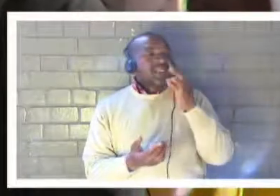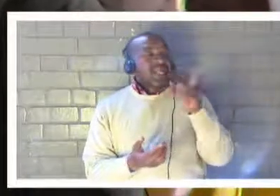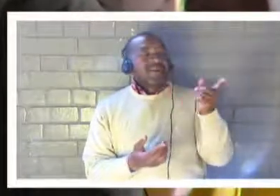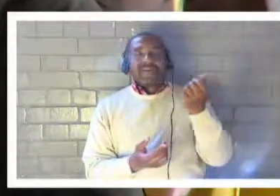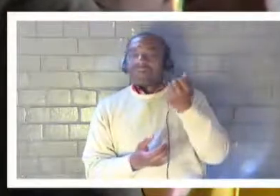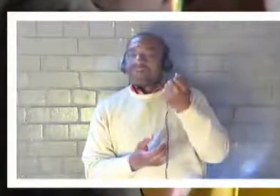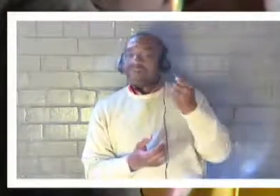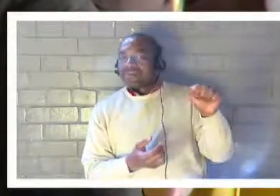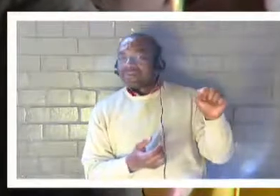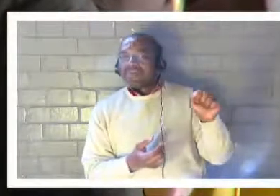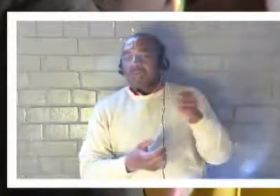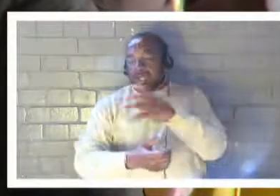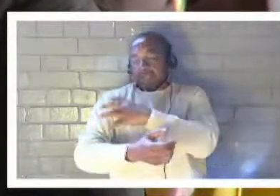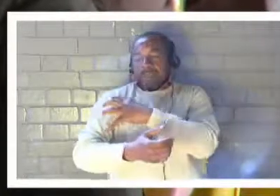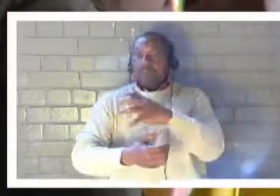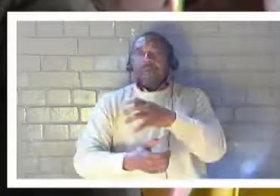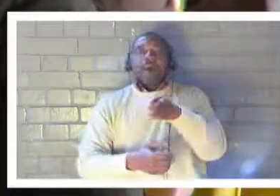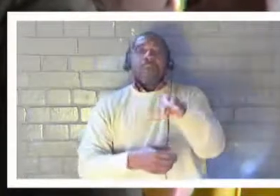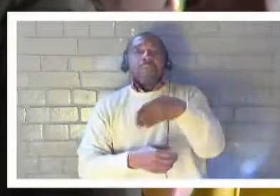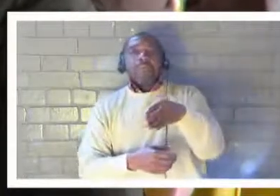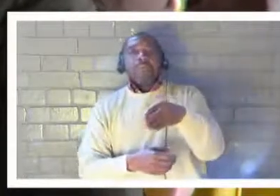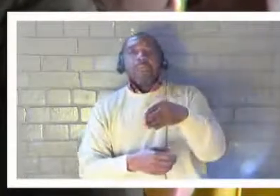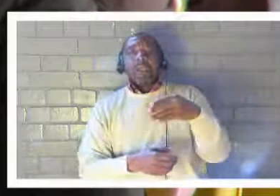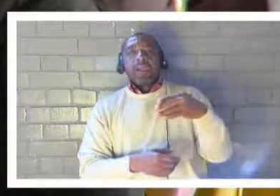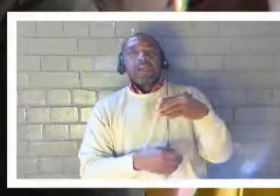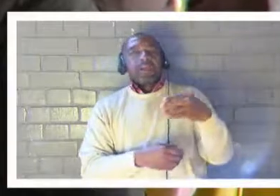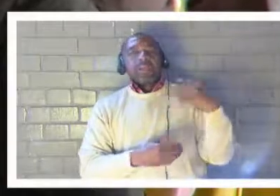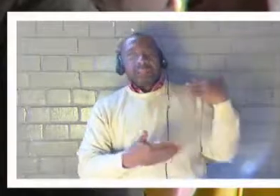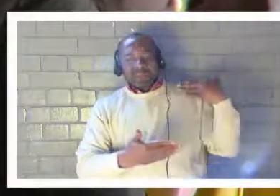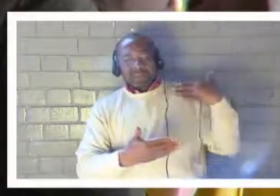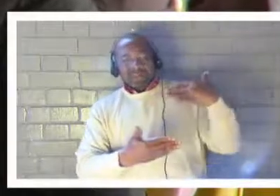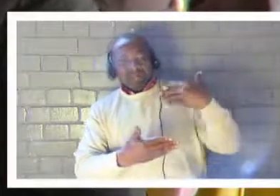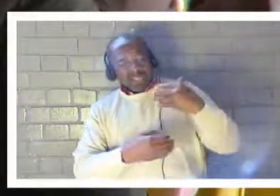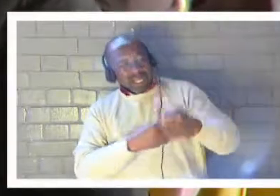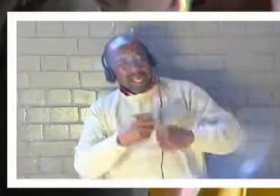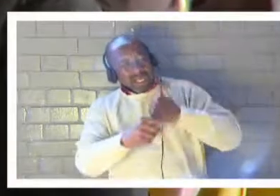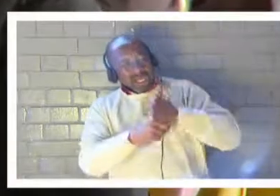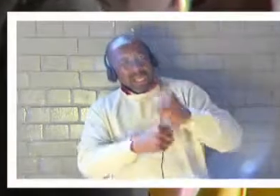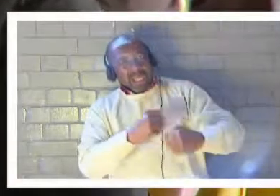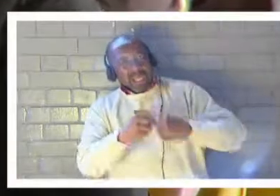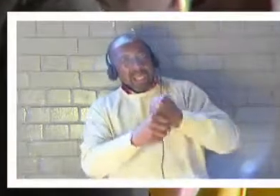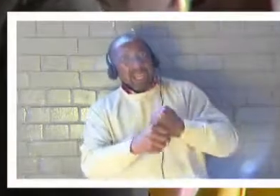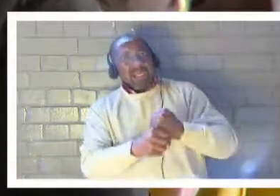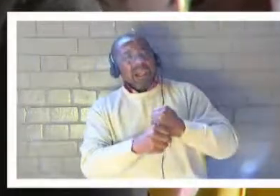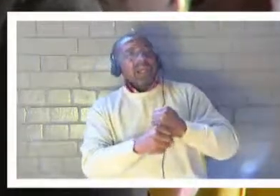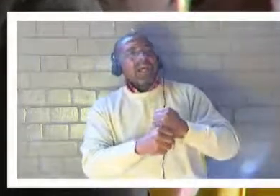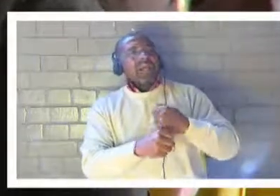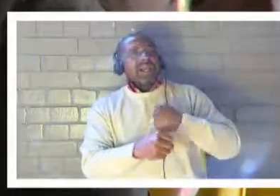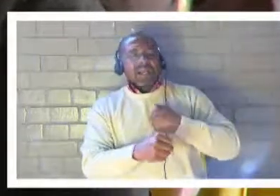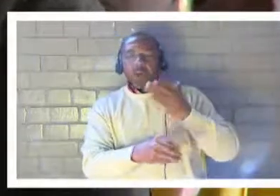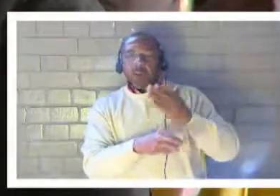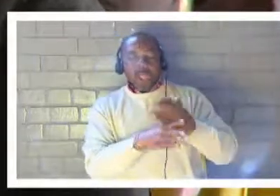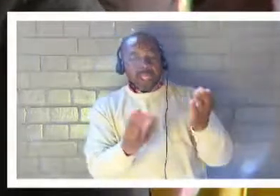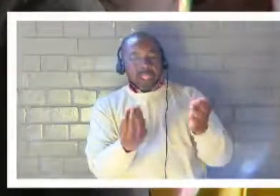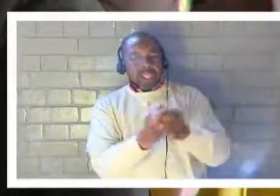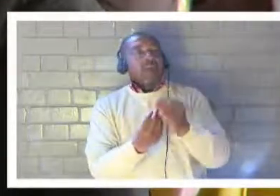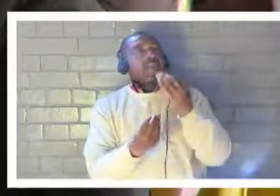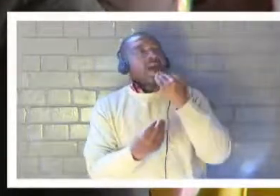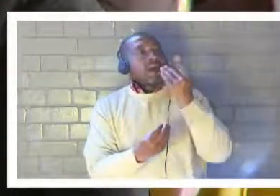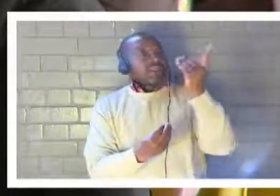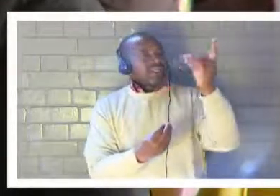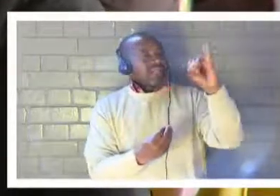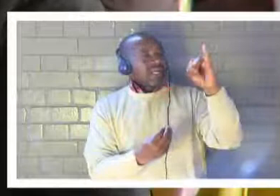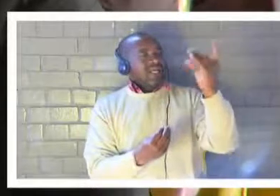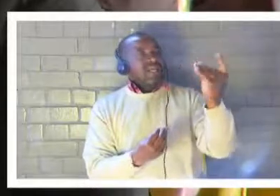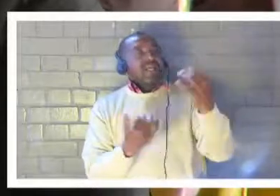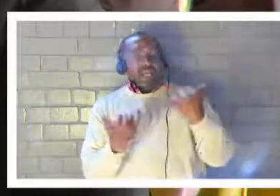From all these years, we have been working together with DID. It's clear that the experience has